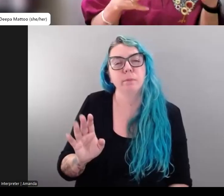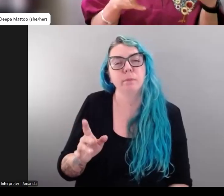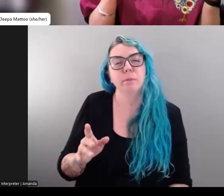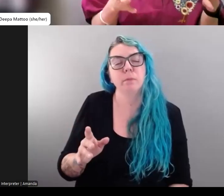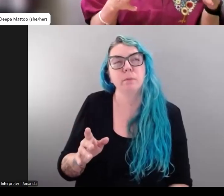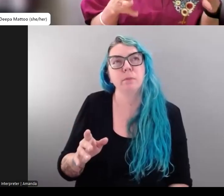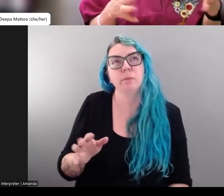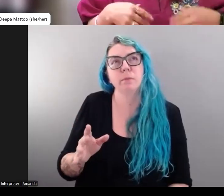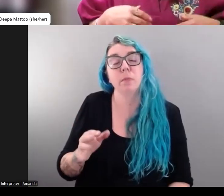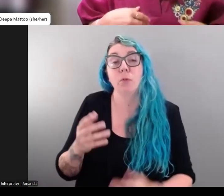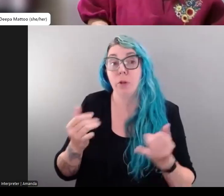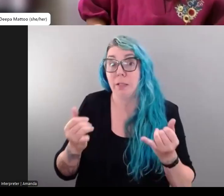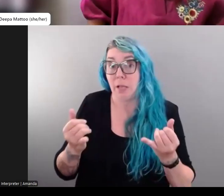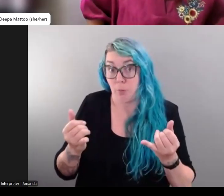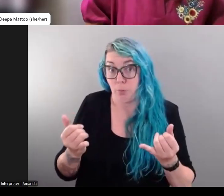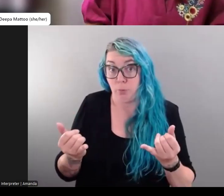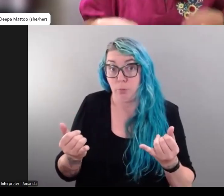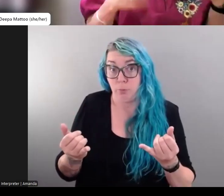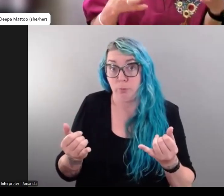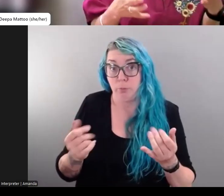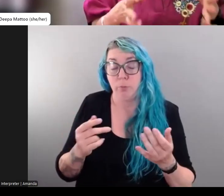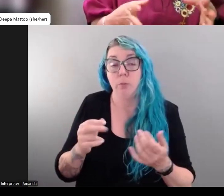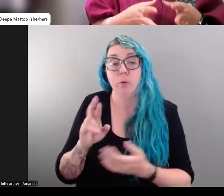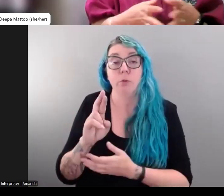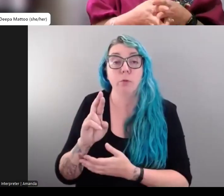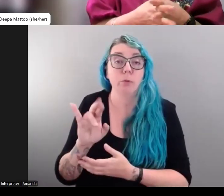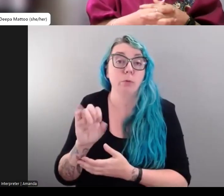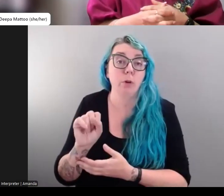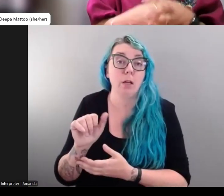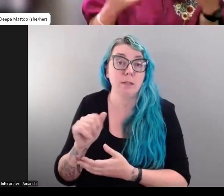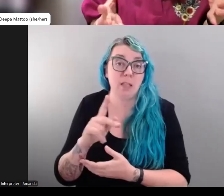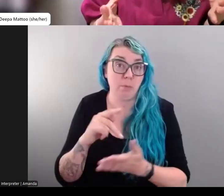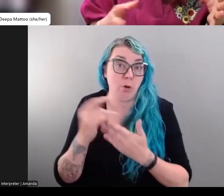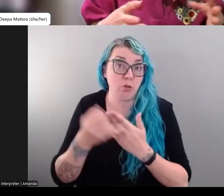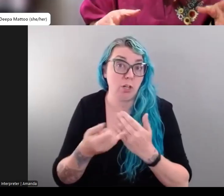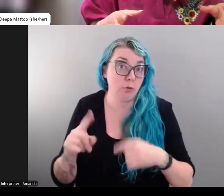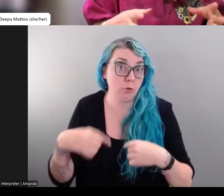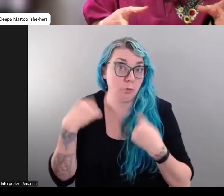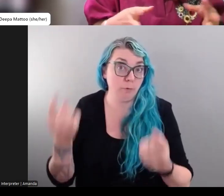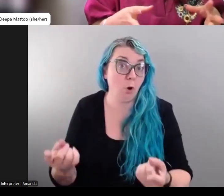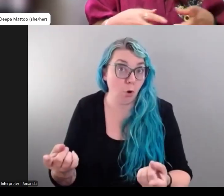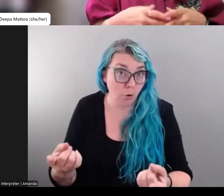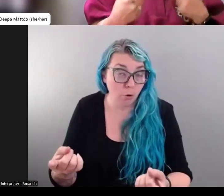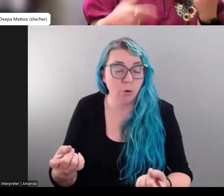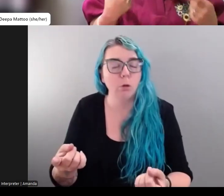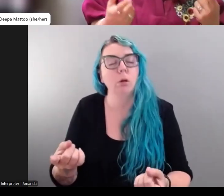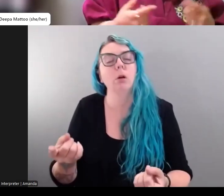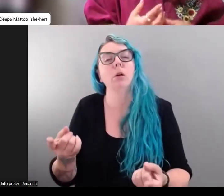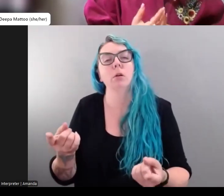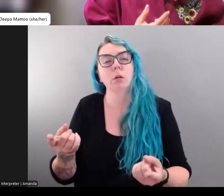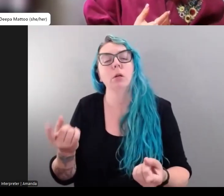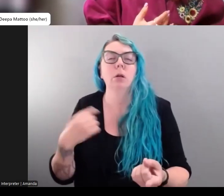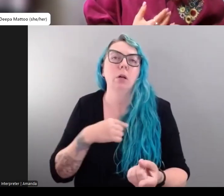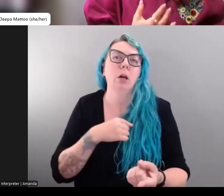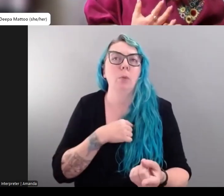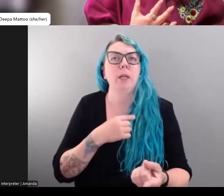current project of RISA, what we have some commitments that I want to share with all of you, which might help